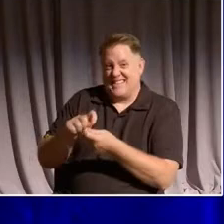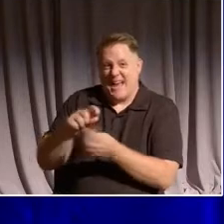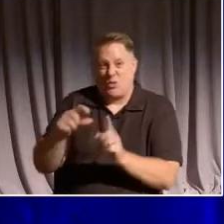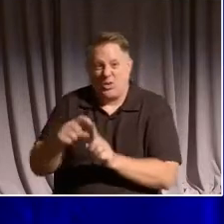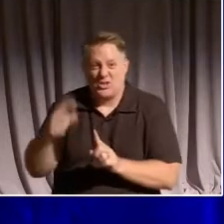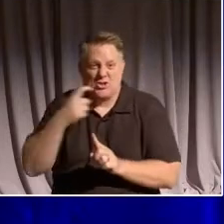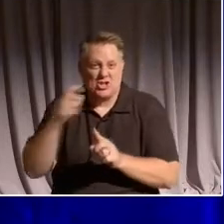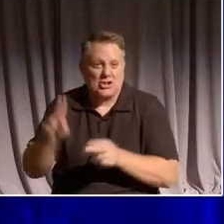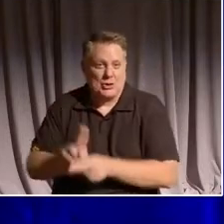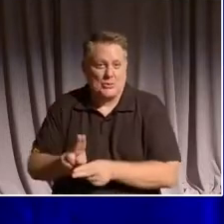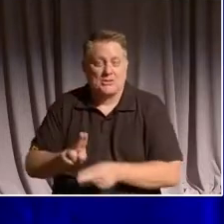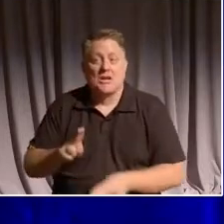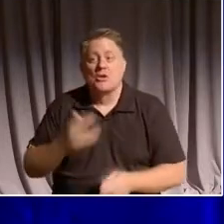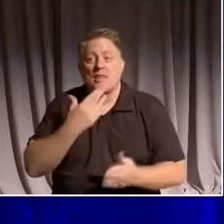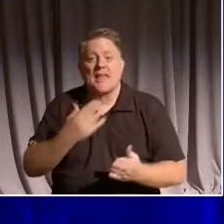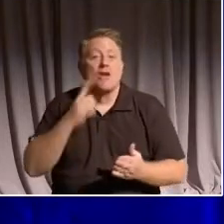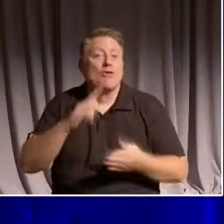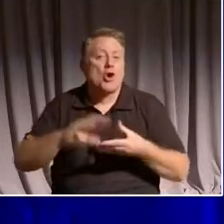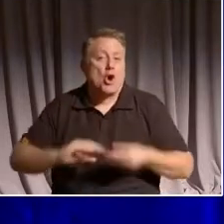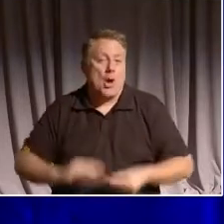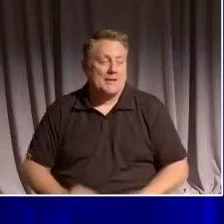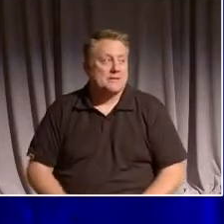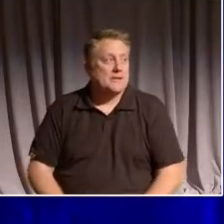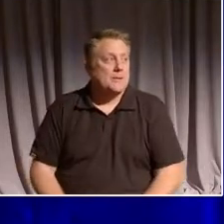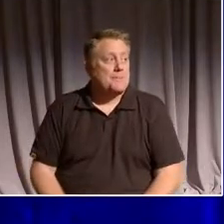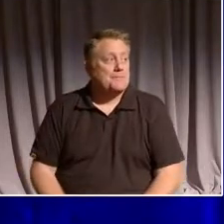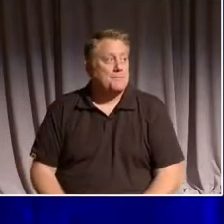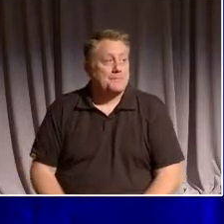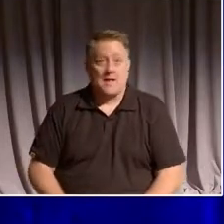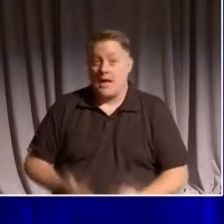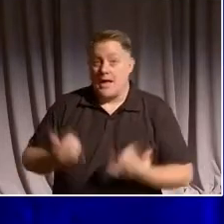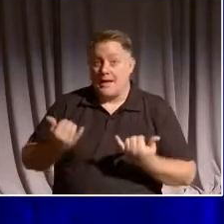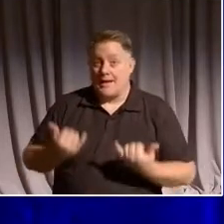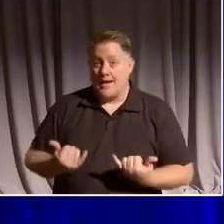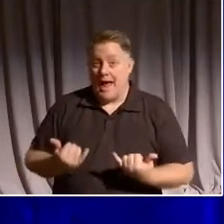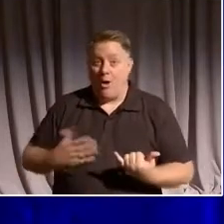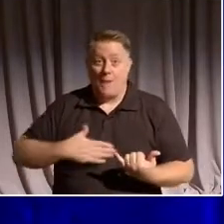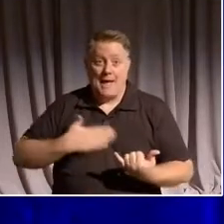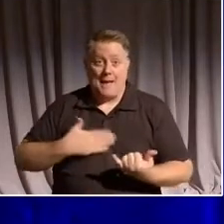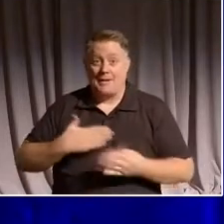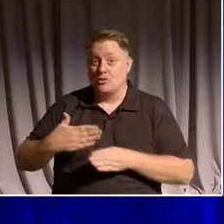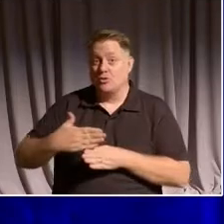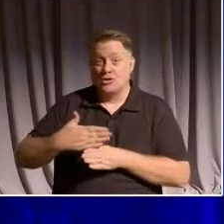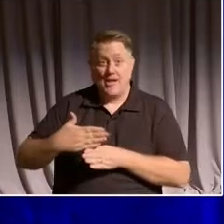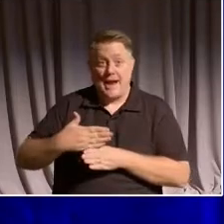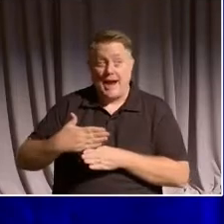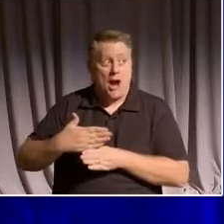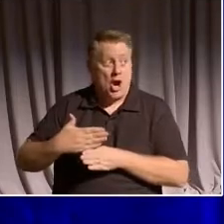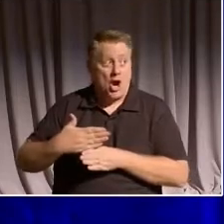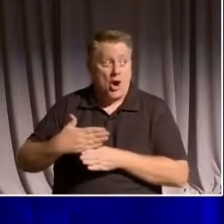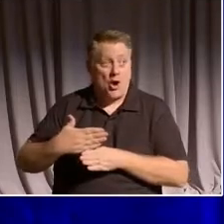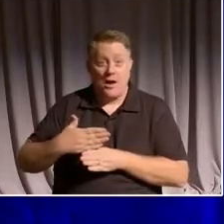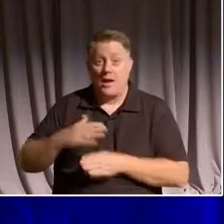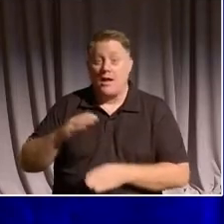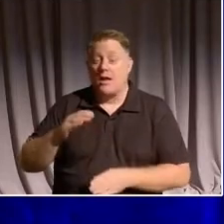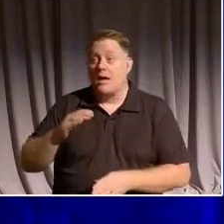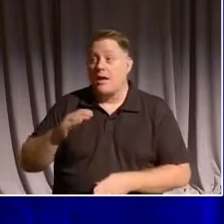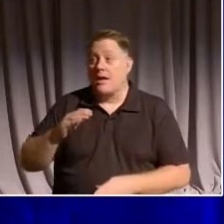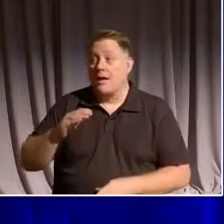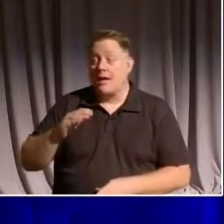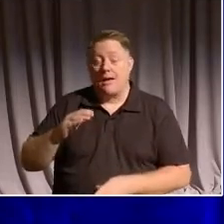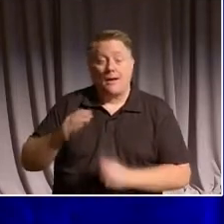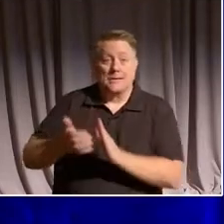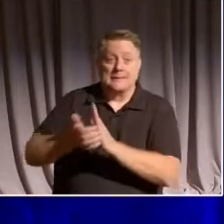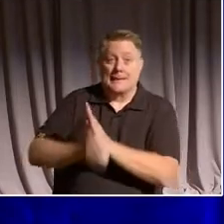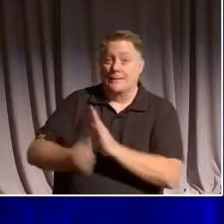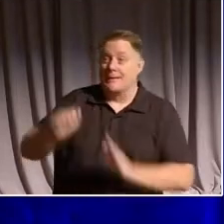all just used. So thank you for your comments. Now I'm happy to share, our highly